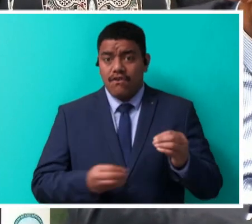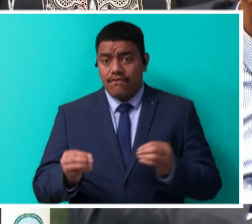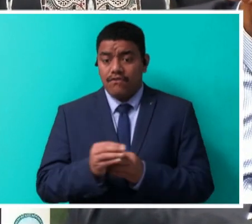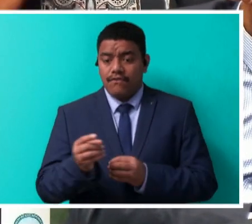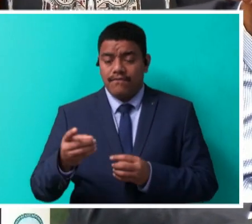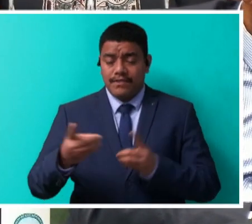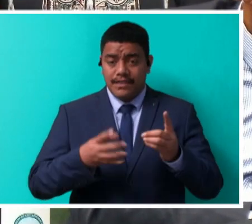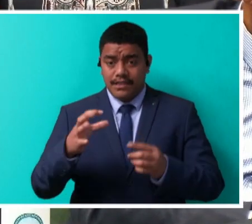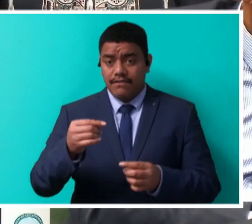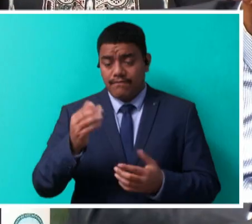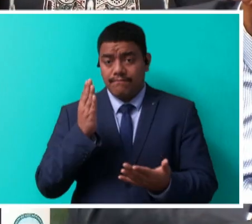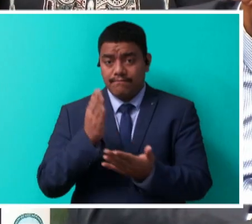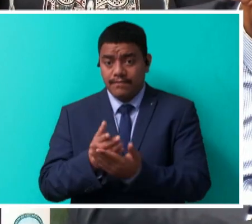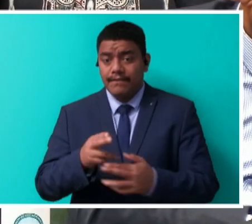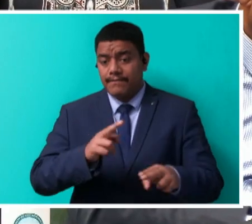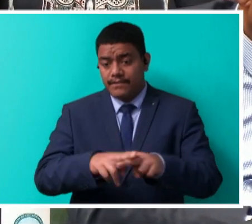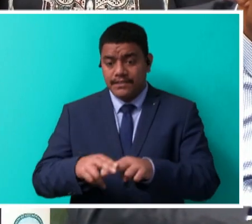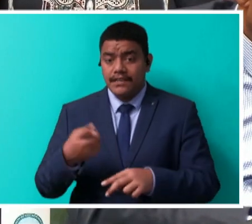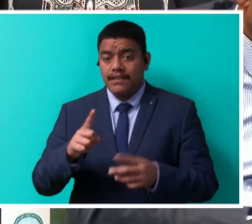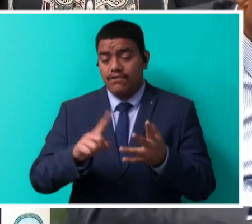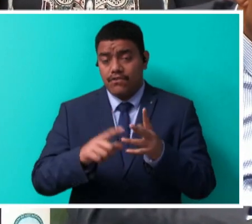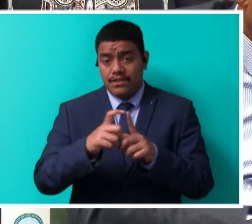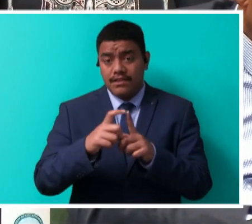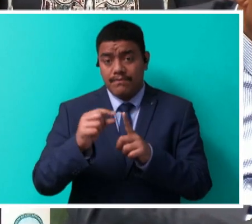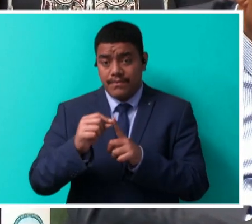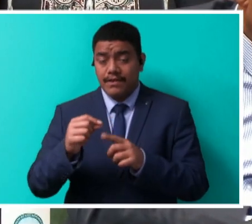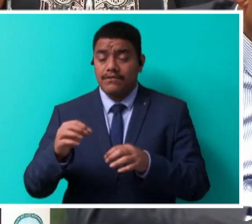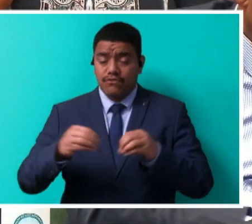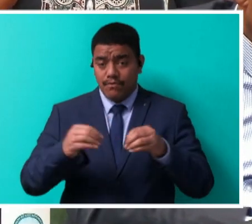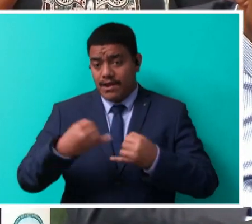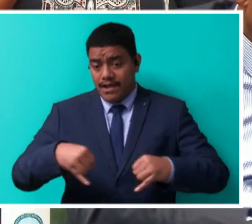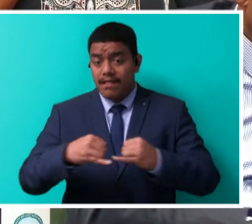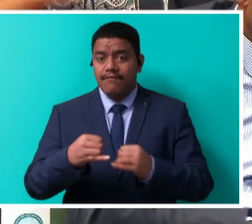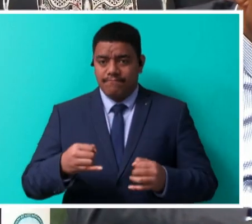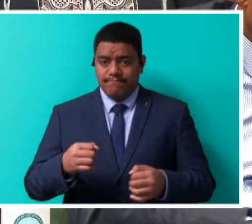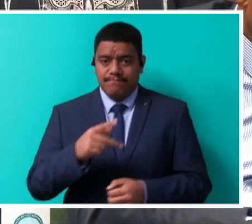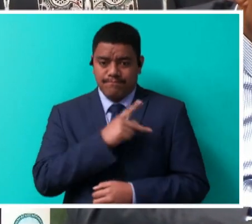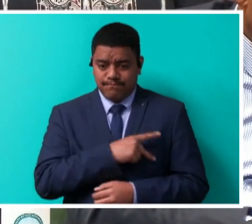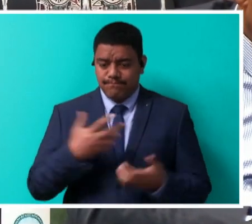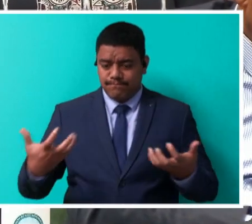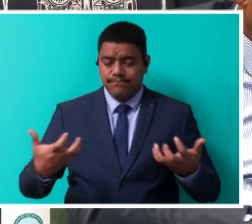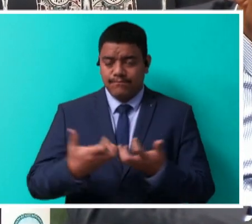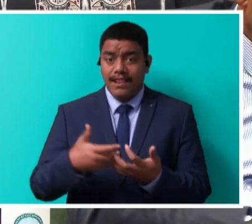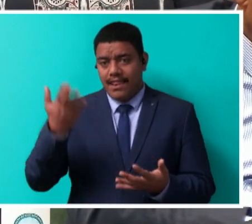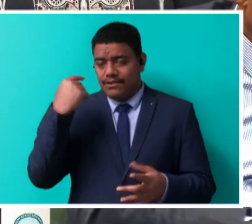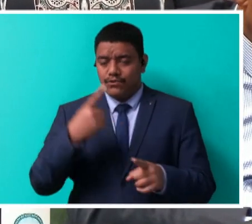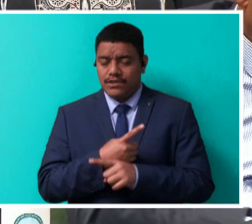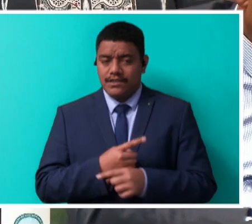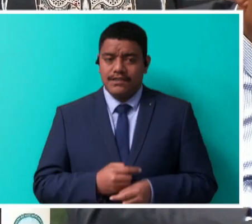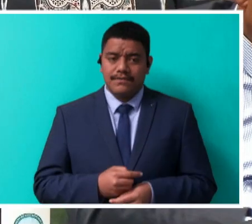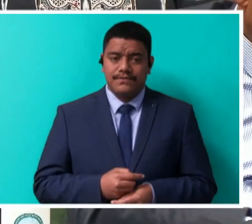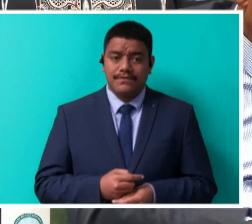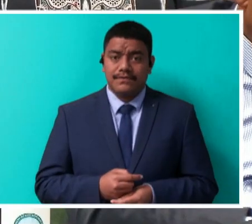Public Prosecution, Fiji, and the ODPP Solomon Islands formalized a professional twinning partnership last week at the